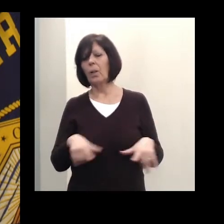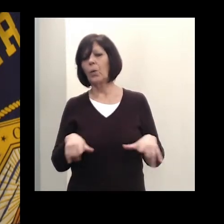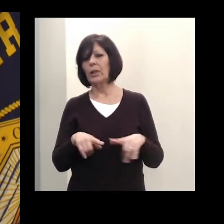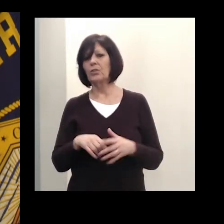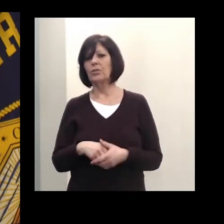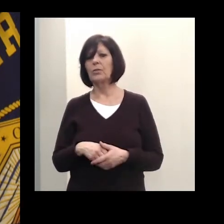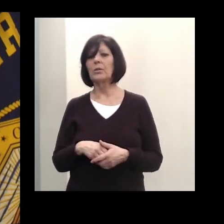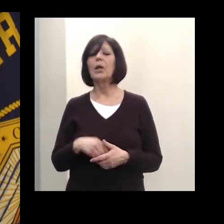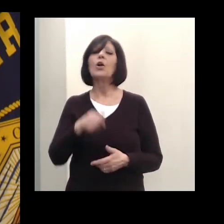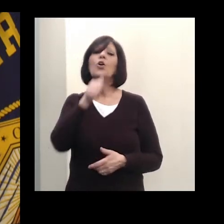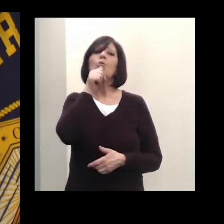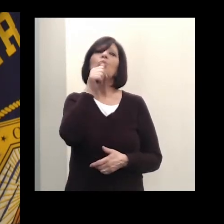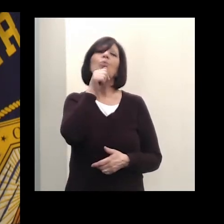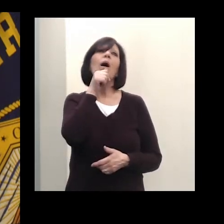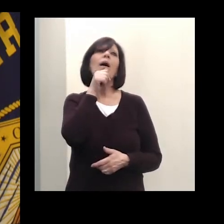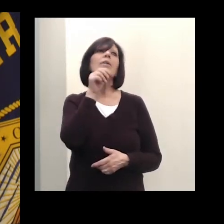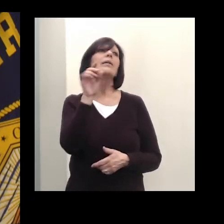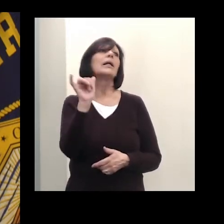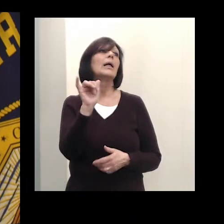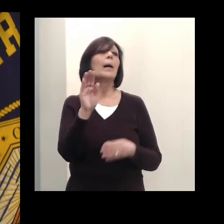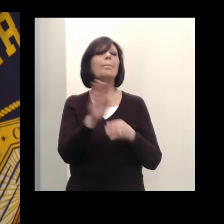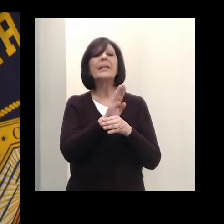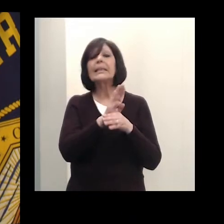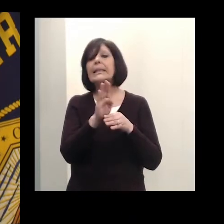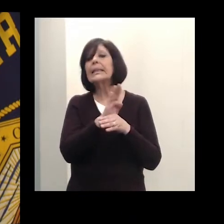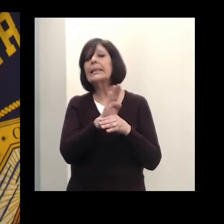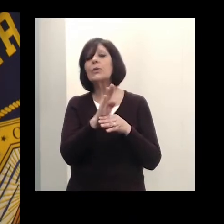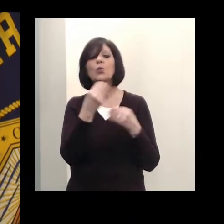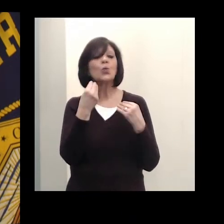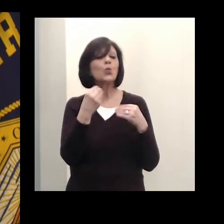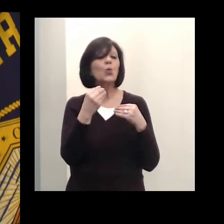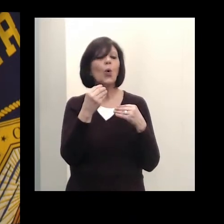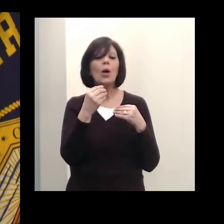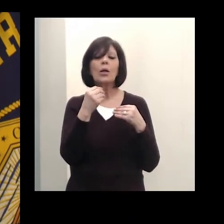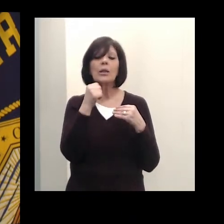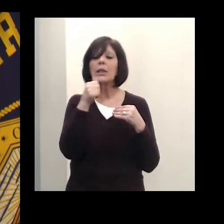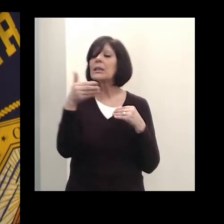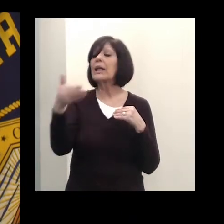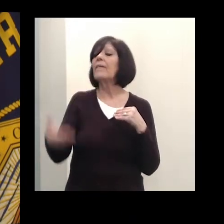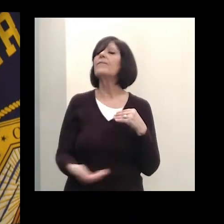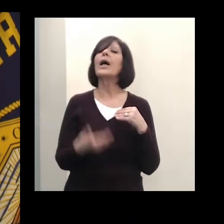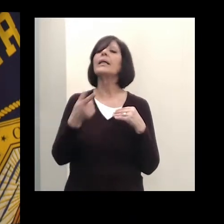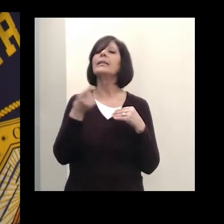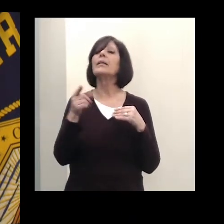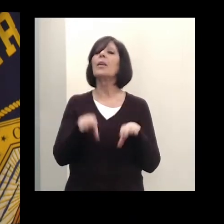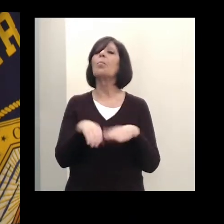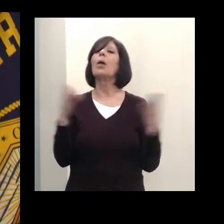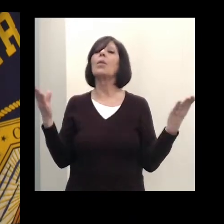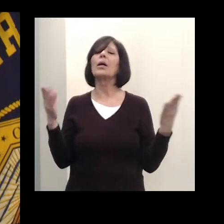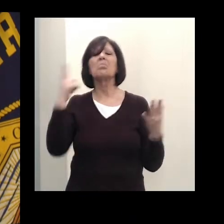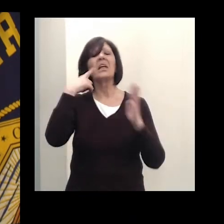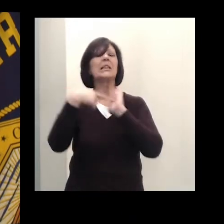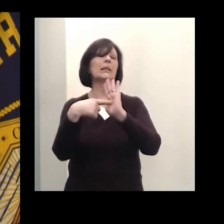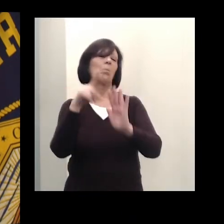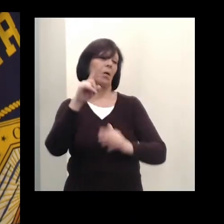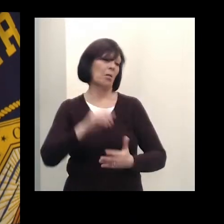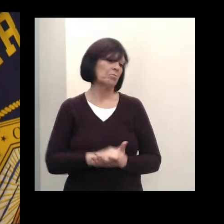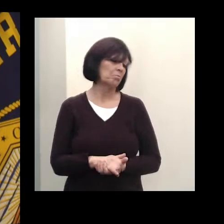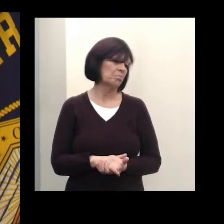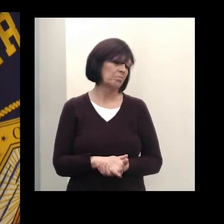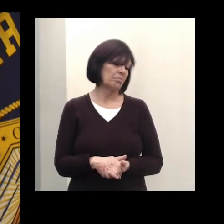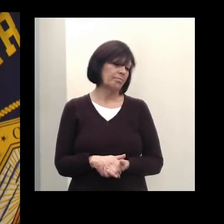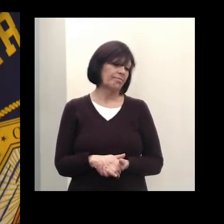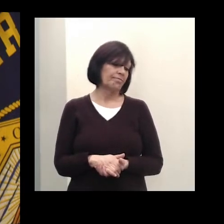private location would be a business that does not invite the public to it. So I'll give you an example of that.